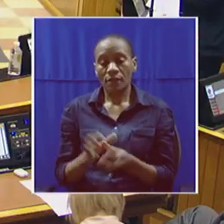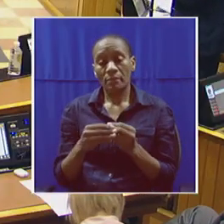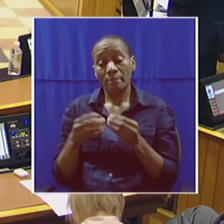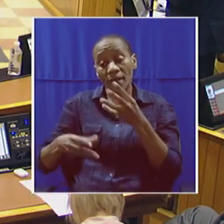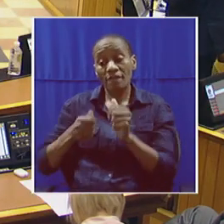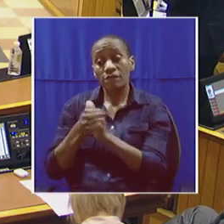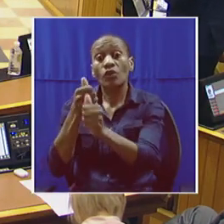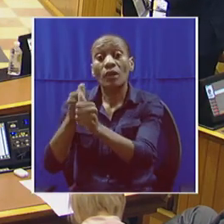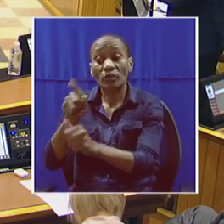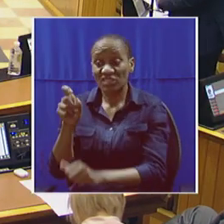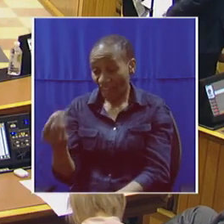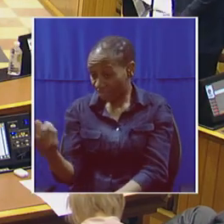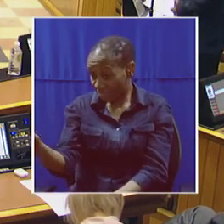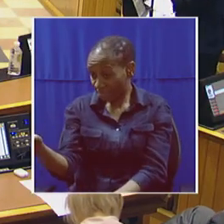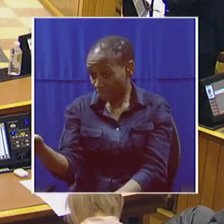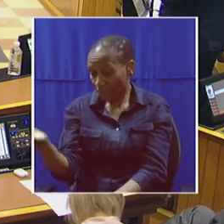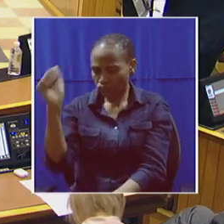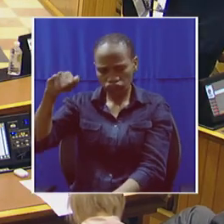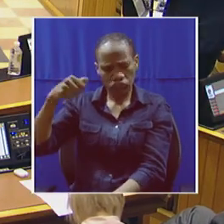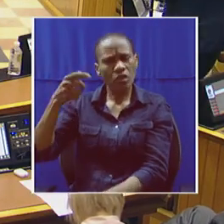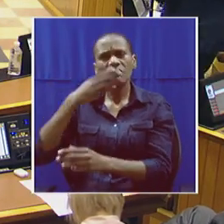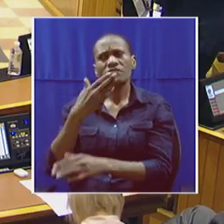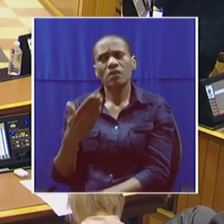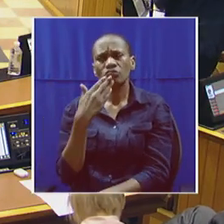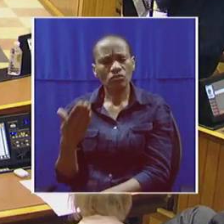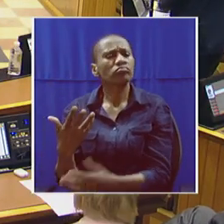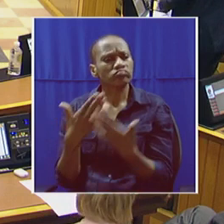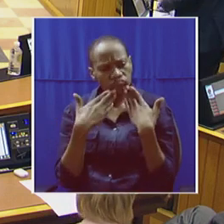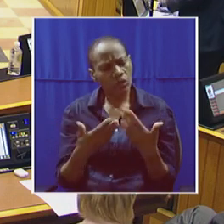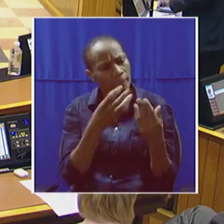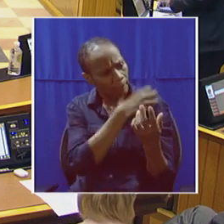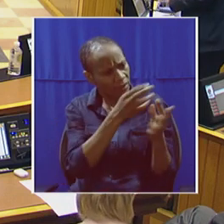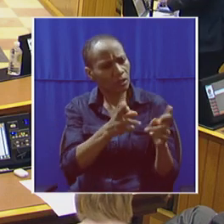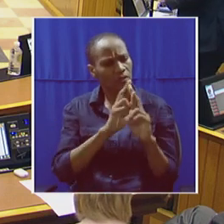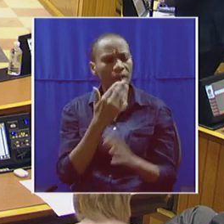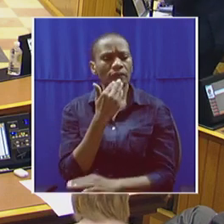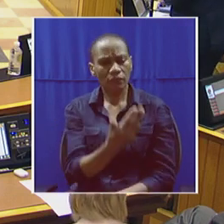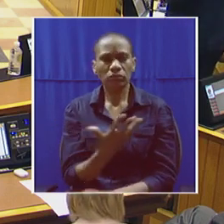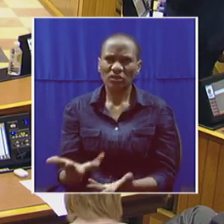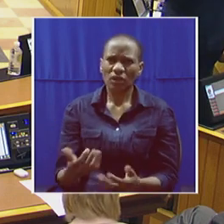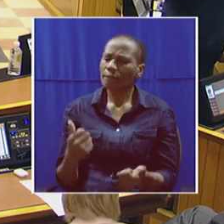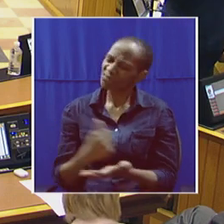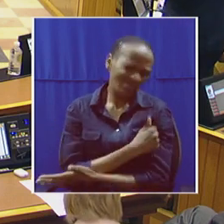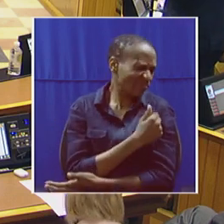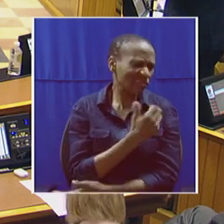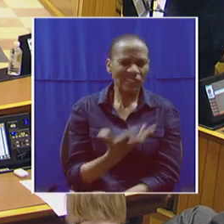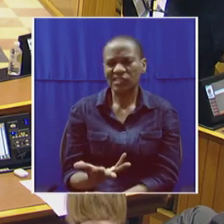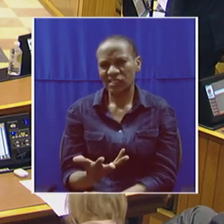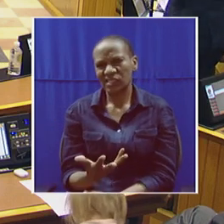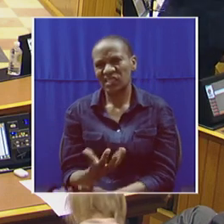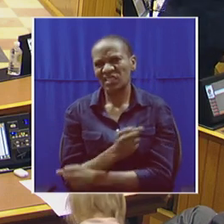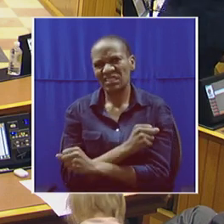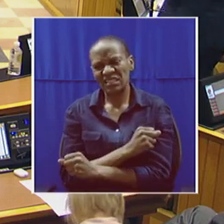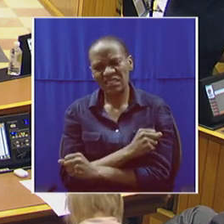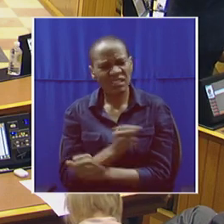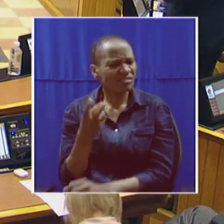a follow-up question yes uh thank you very much honorable chairperson thank you honorable Minister for your response although it's a Pity that uh we haven't had sight